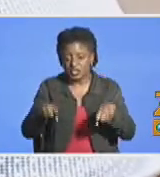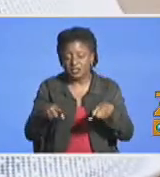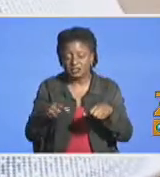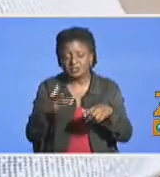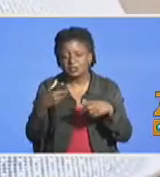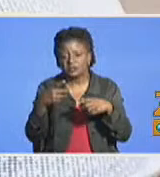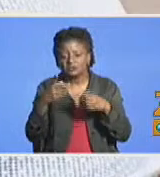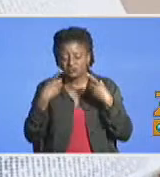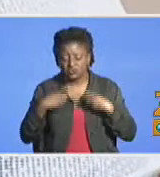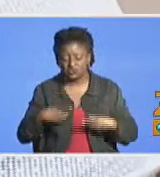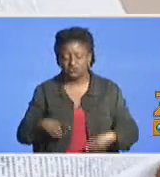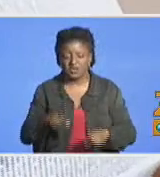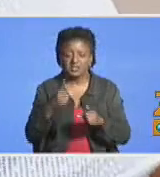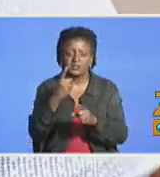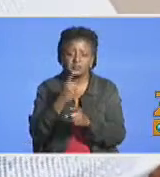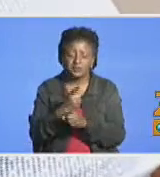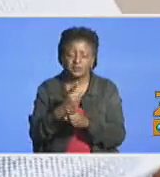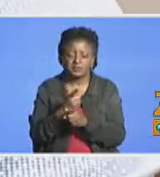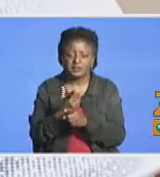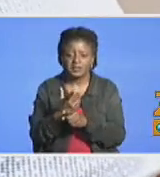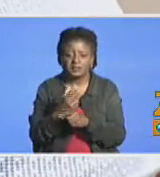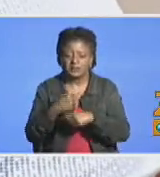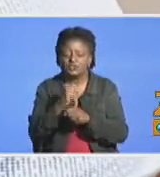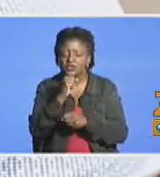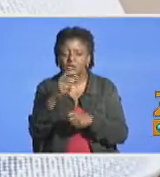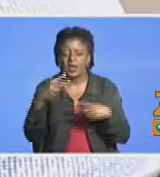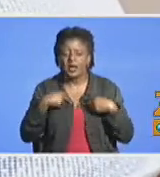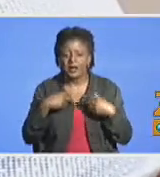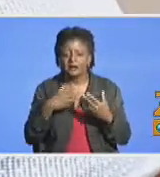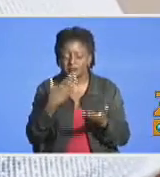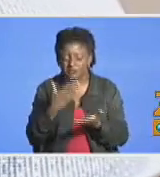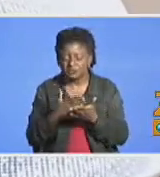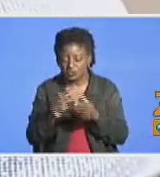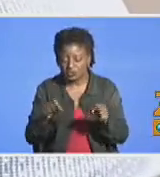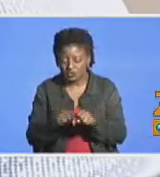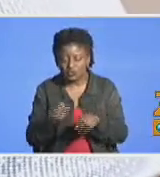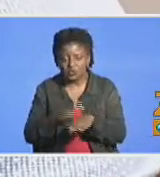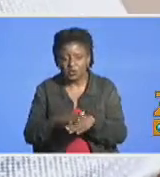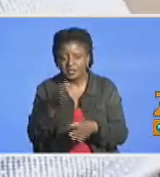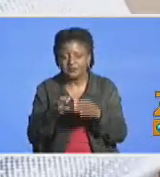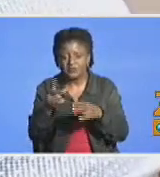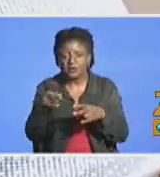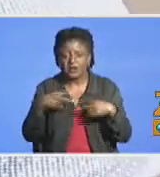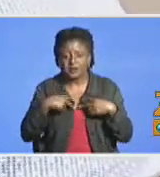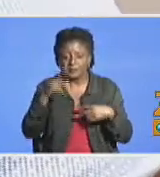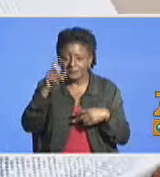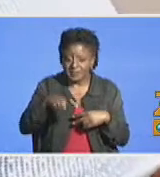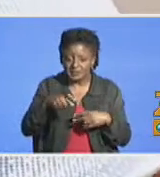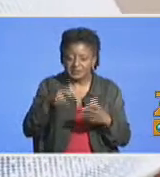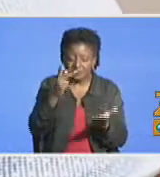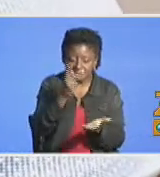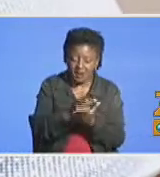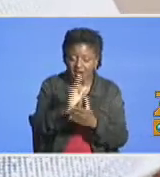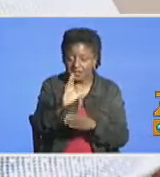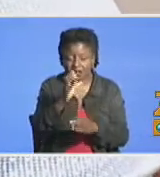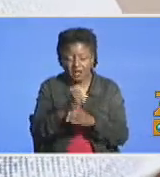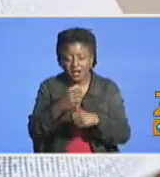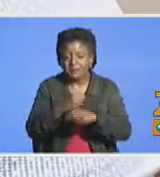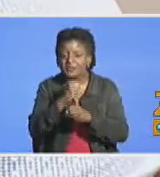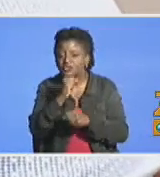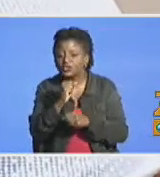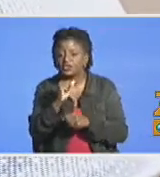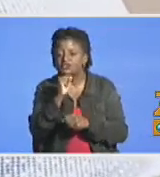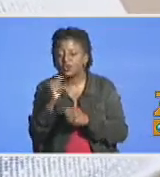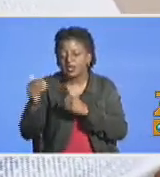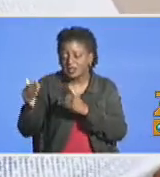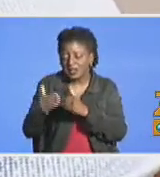on. And if you're going to park your car, make sure it's not parked near a tree or some power lines, because if you have